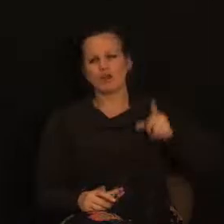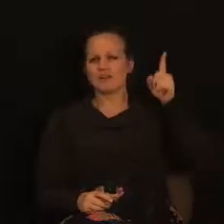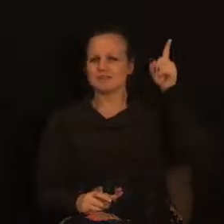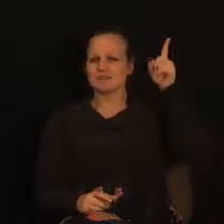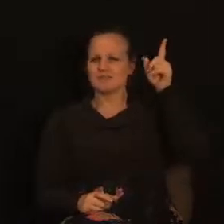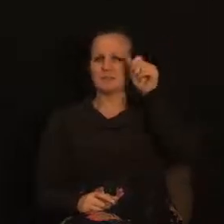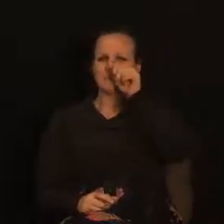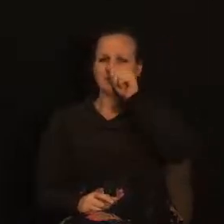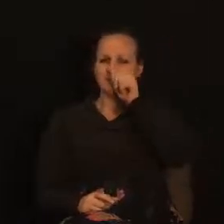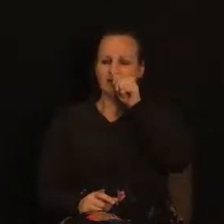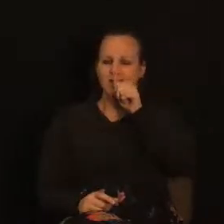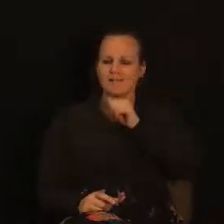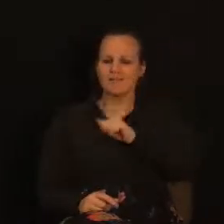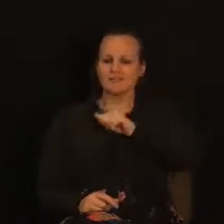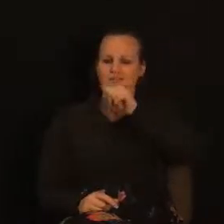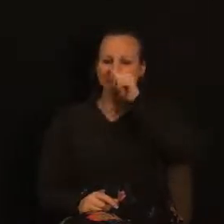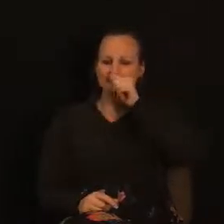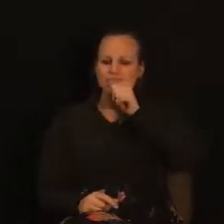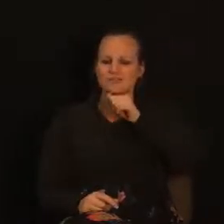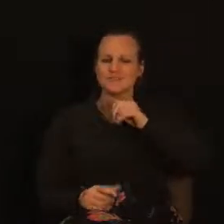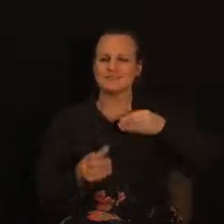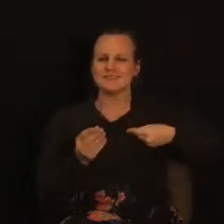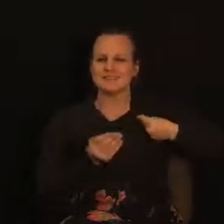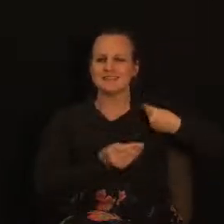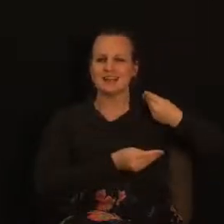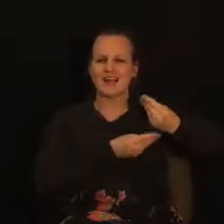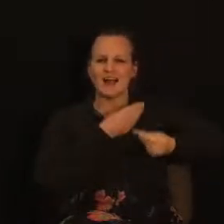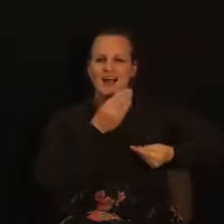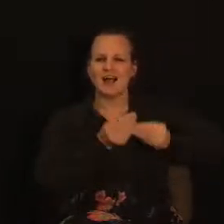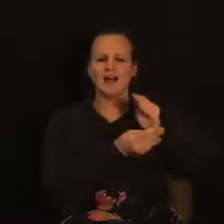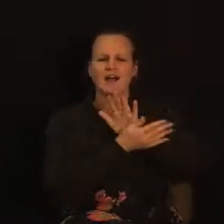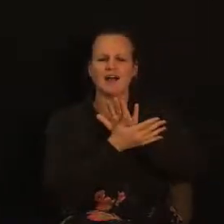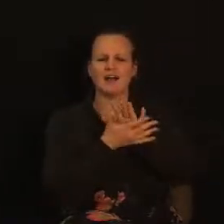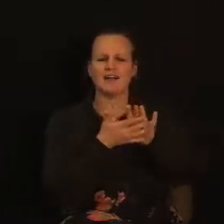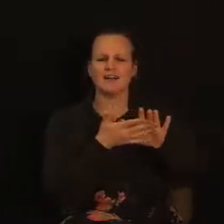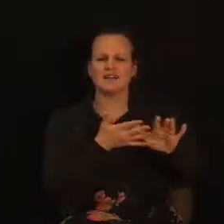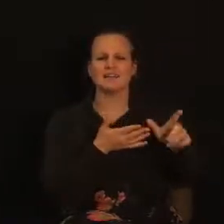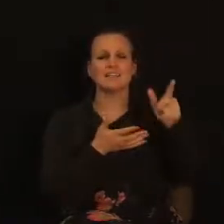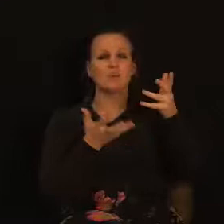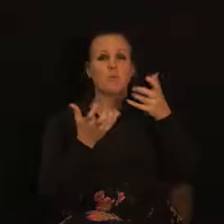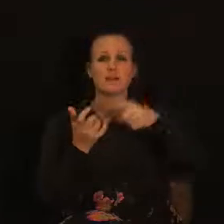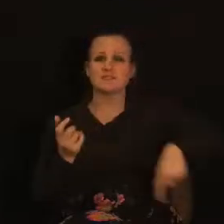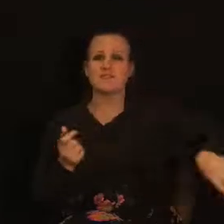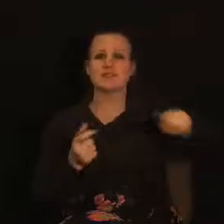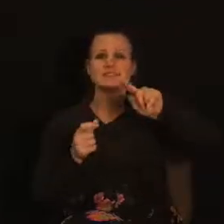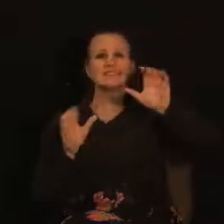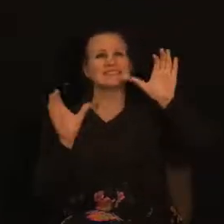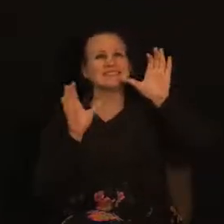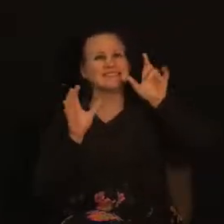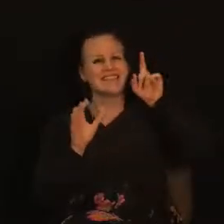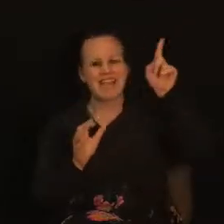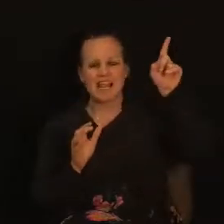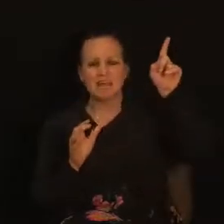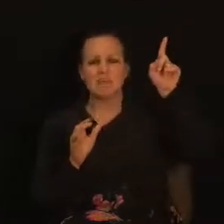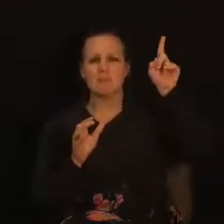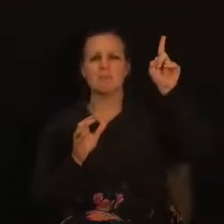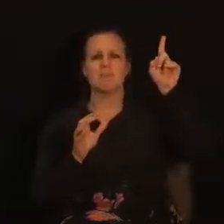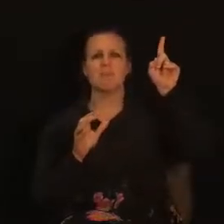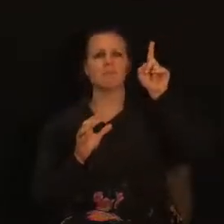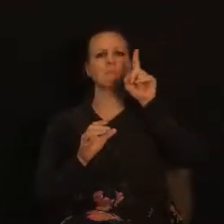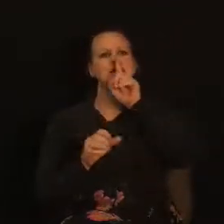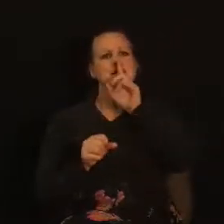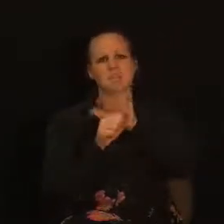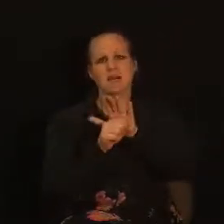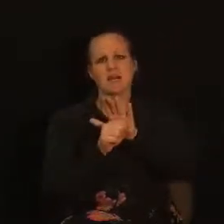kind. He wants us to seek him, and he wants us to be faithful in that journey and not to worry about looking